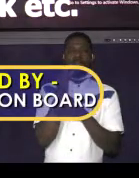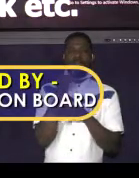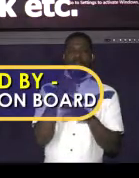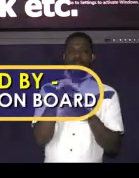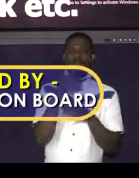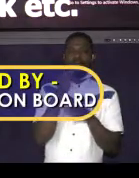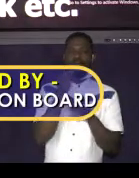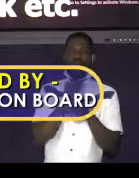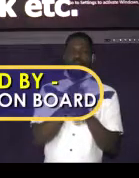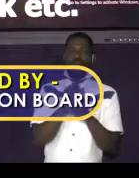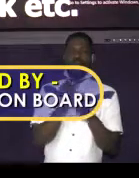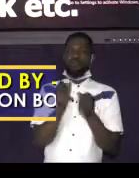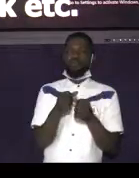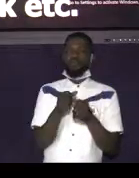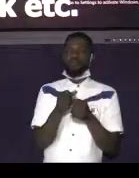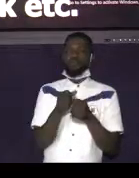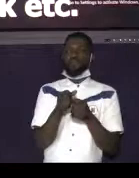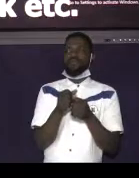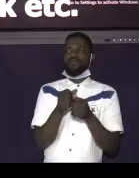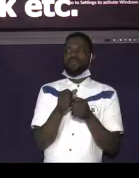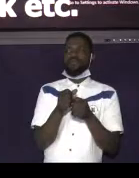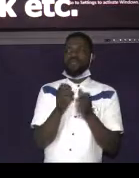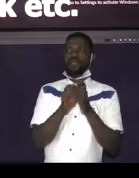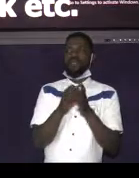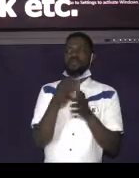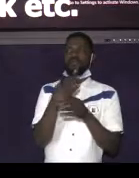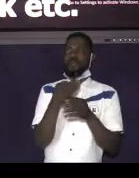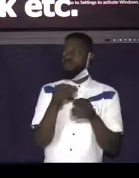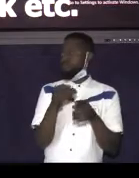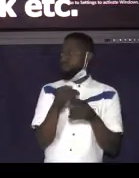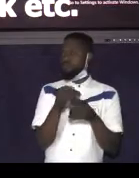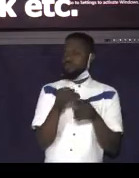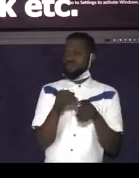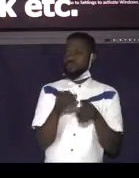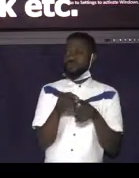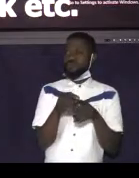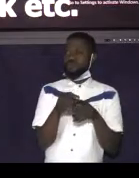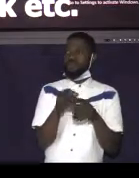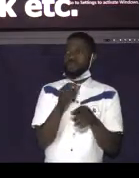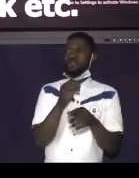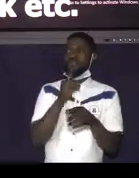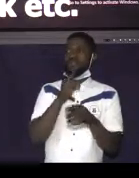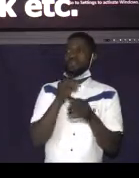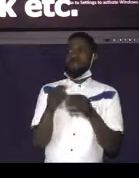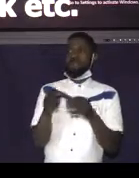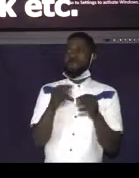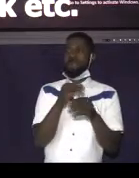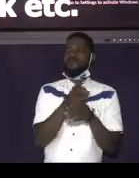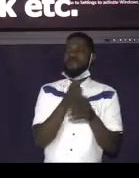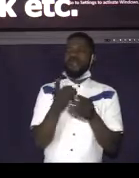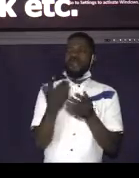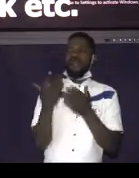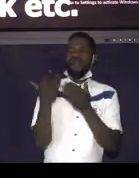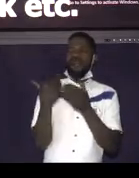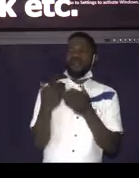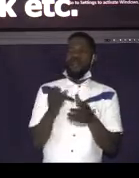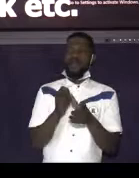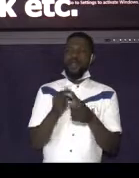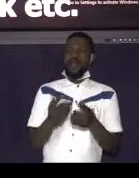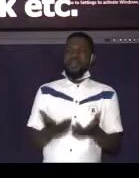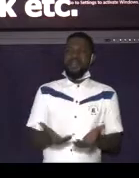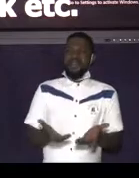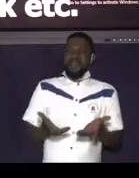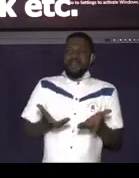at workshop. So example of such work we are talking about is moving a load or lifting